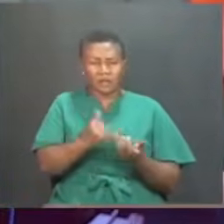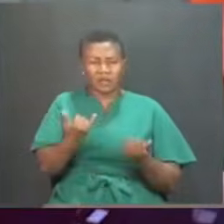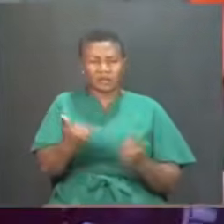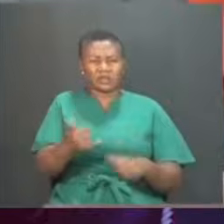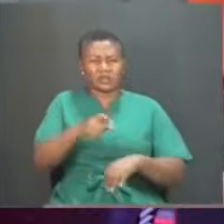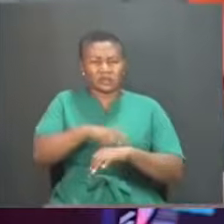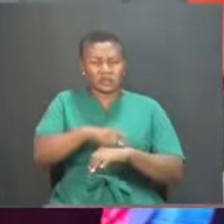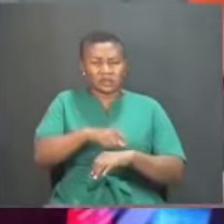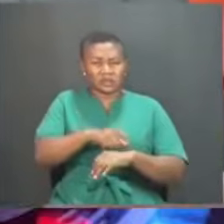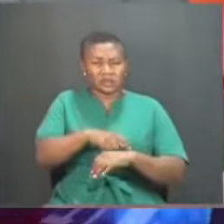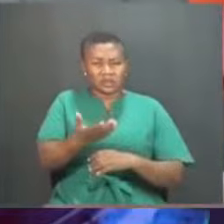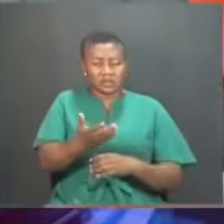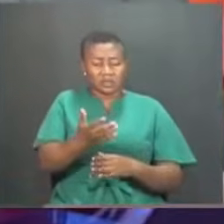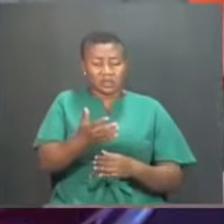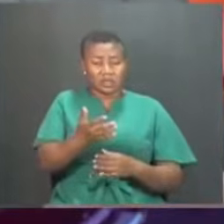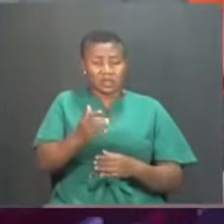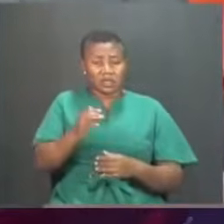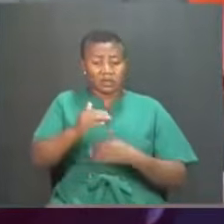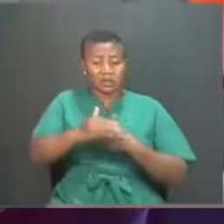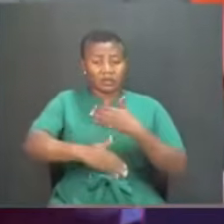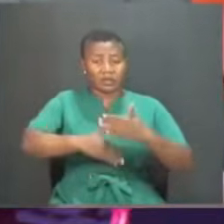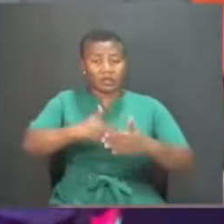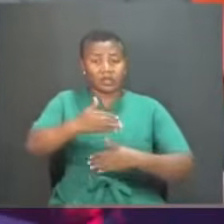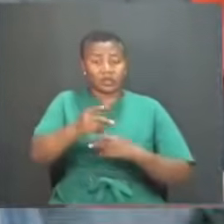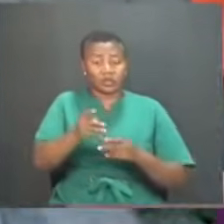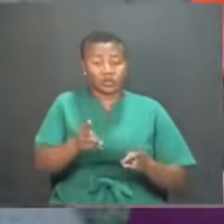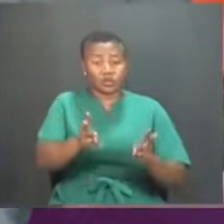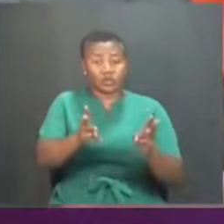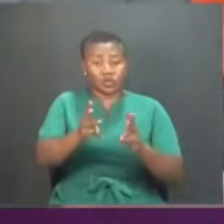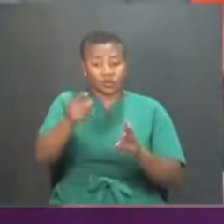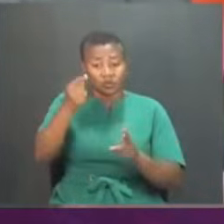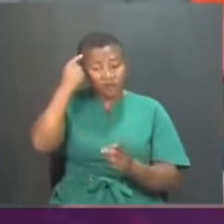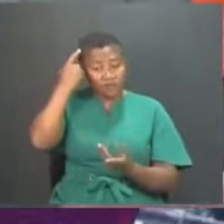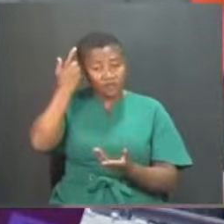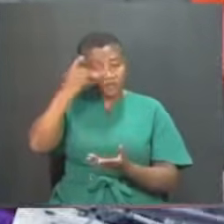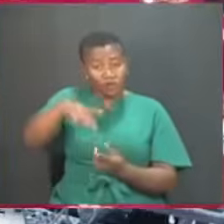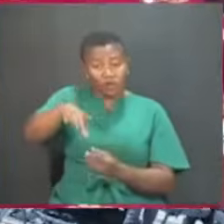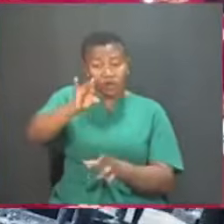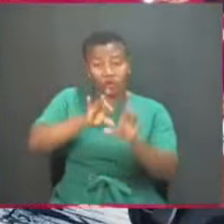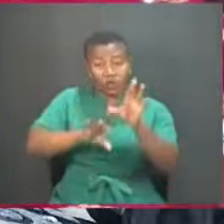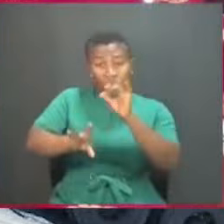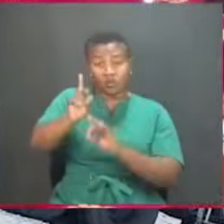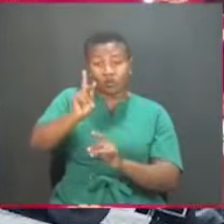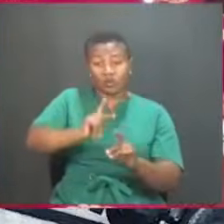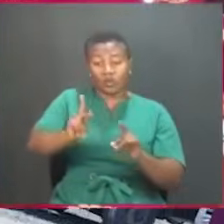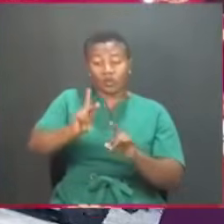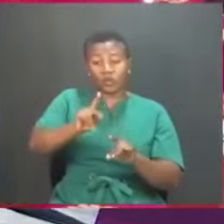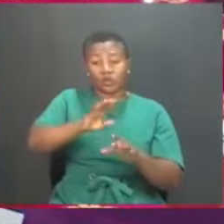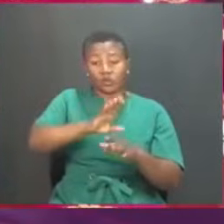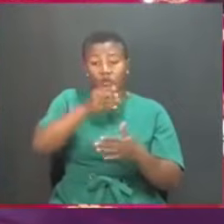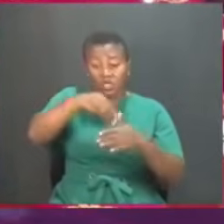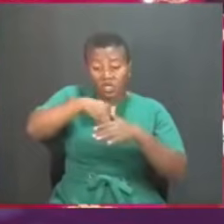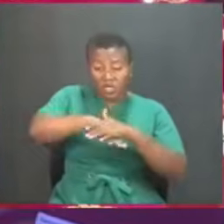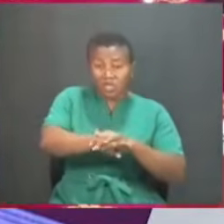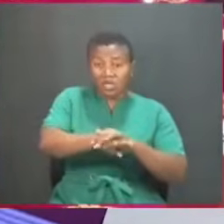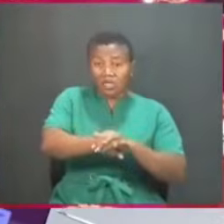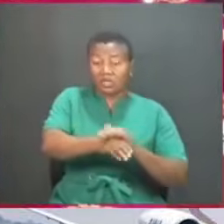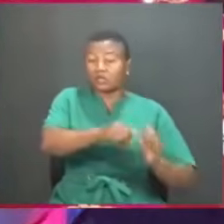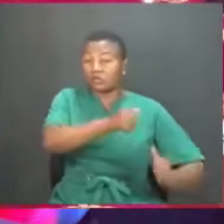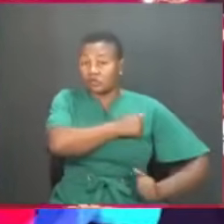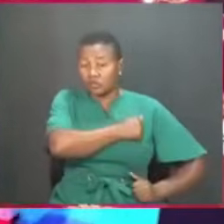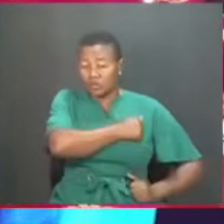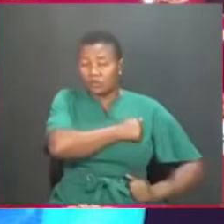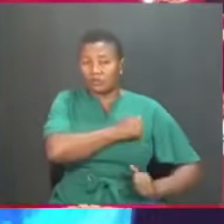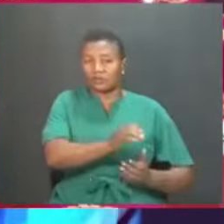planning processes change for the recruitment of our young men into the national and the Ghana Armed Forces.